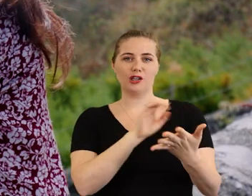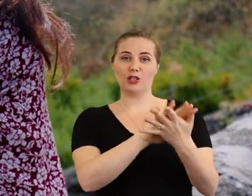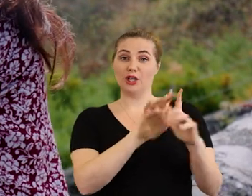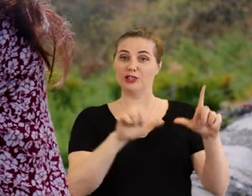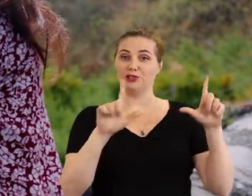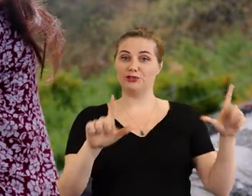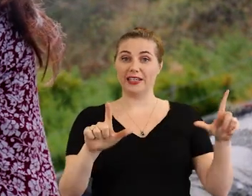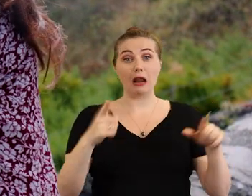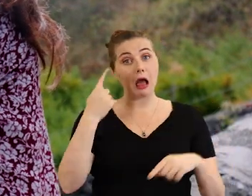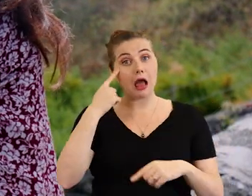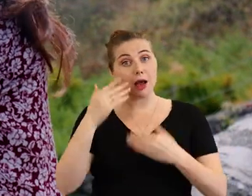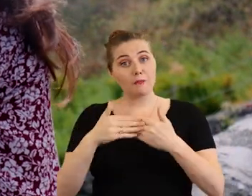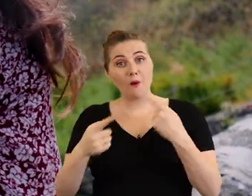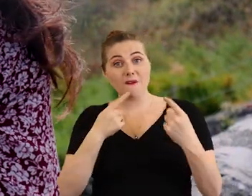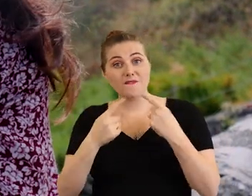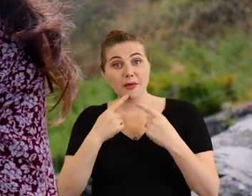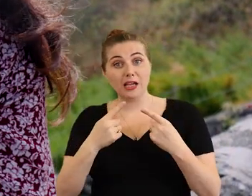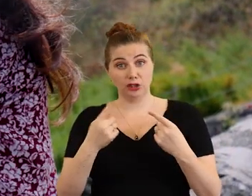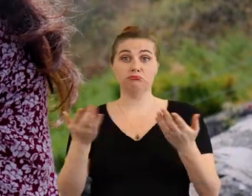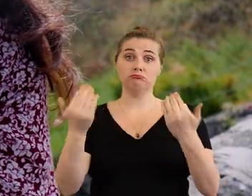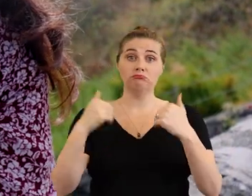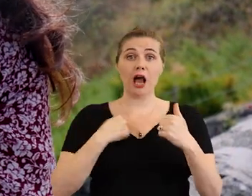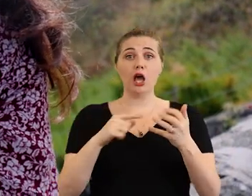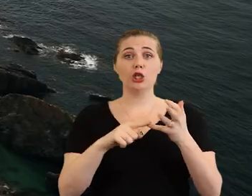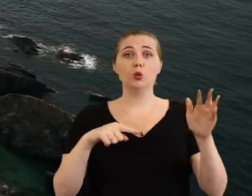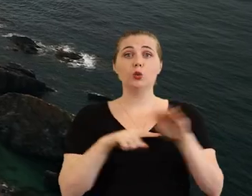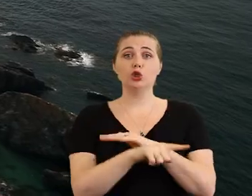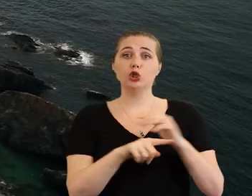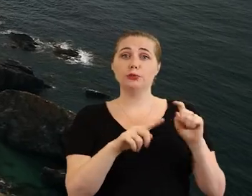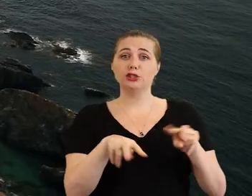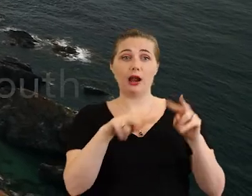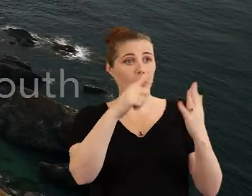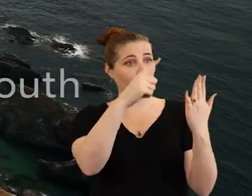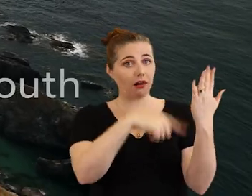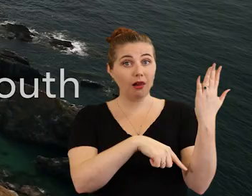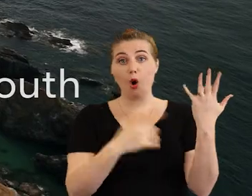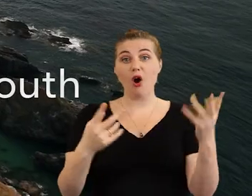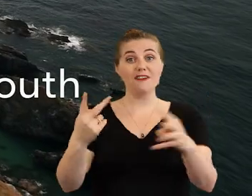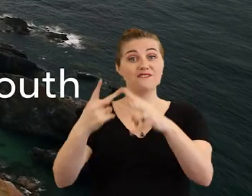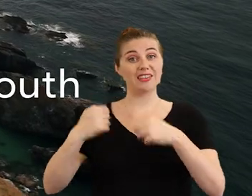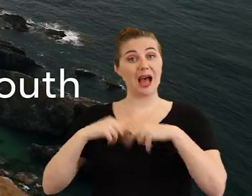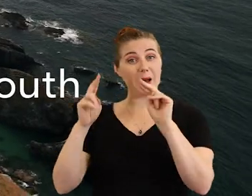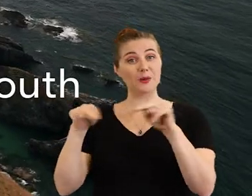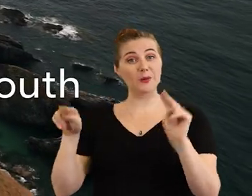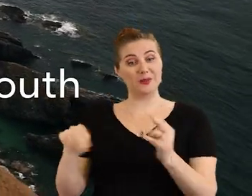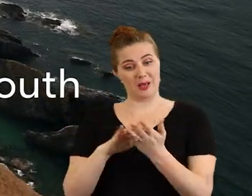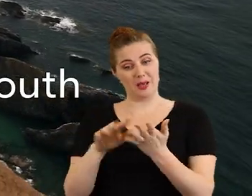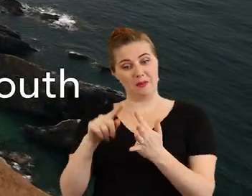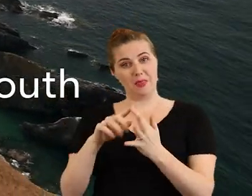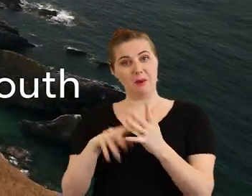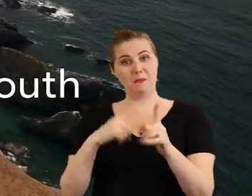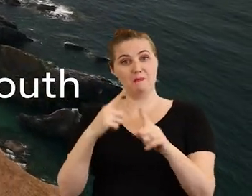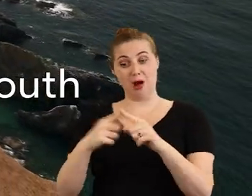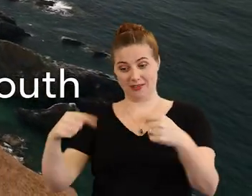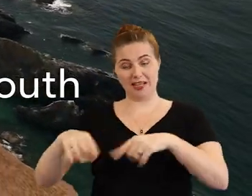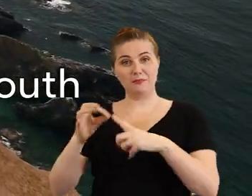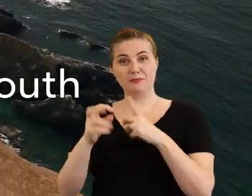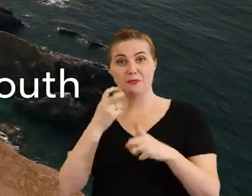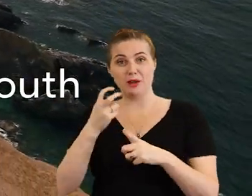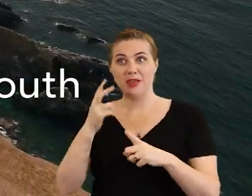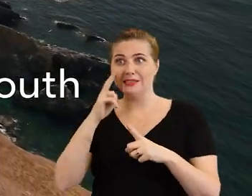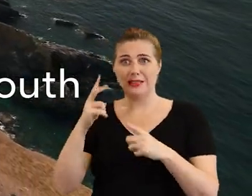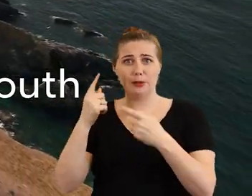thank you for joining me for The Box on Screen. Check out our other content on our YouTube channel, or why not visit